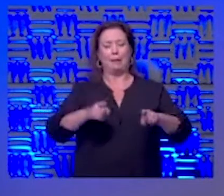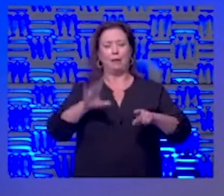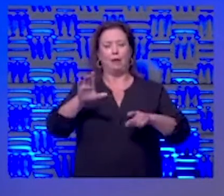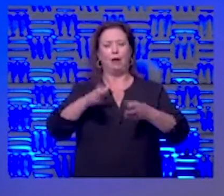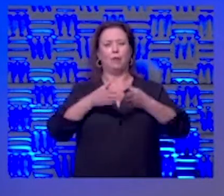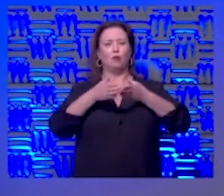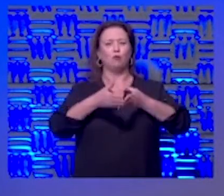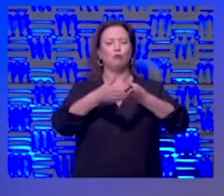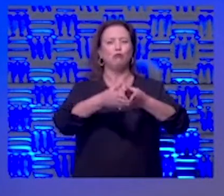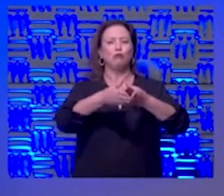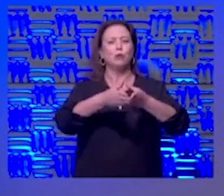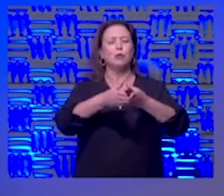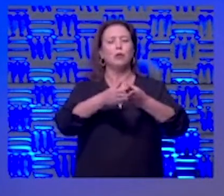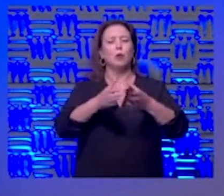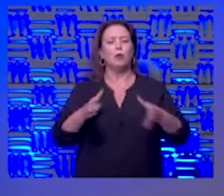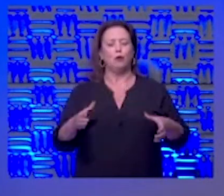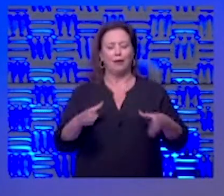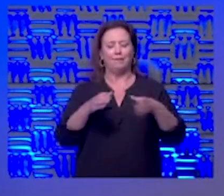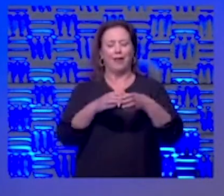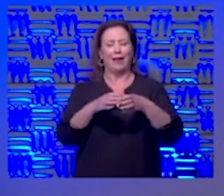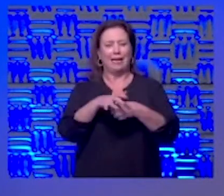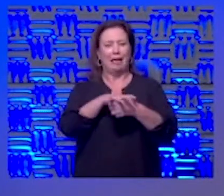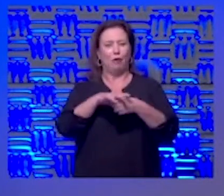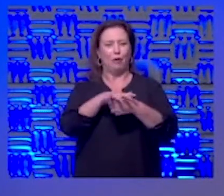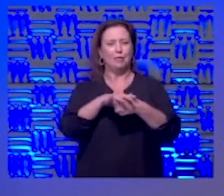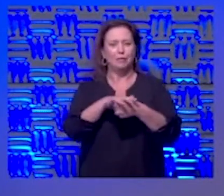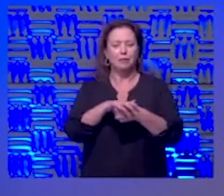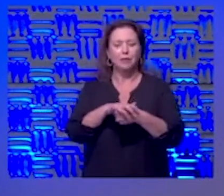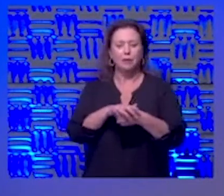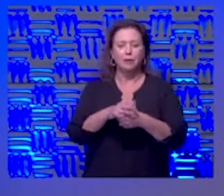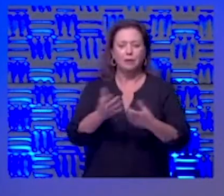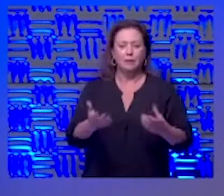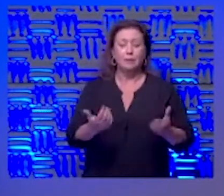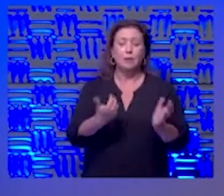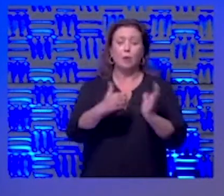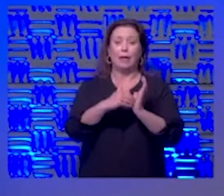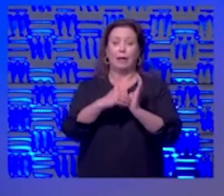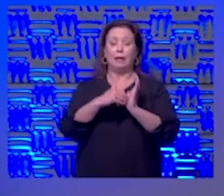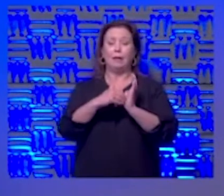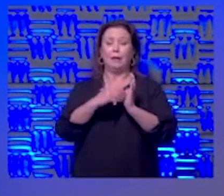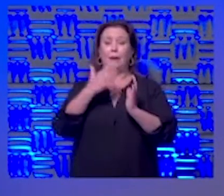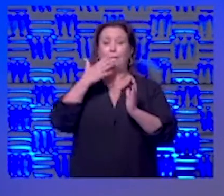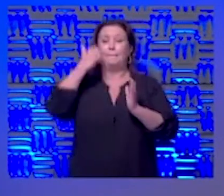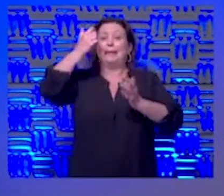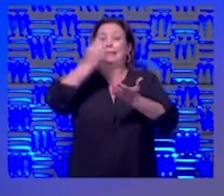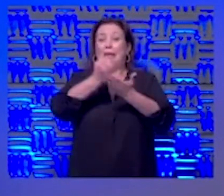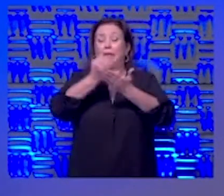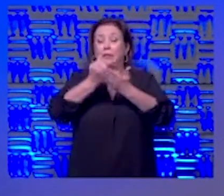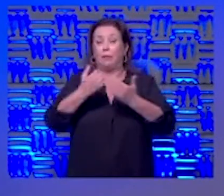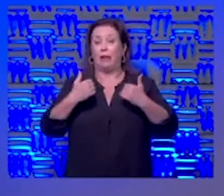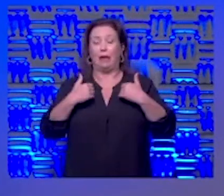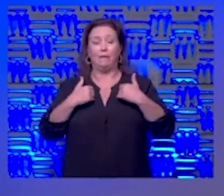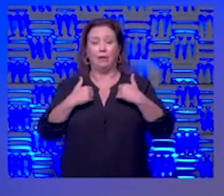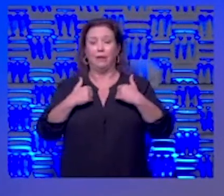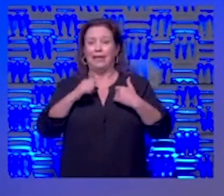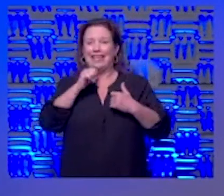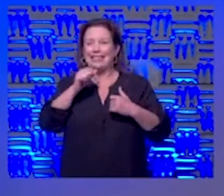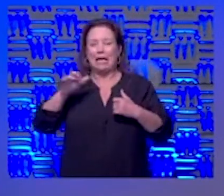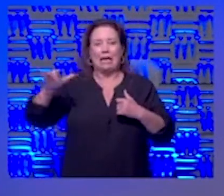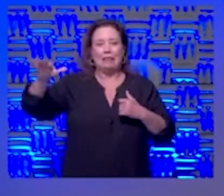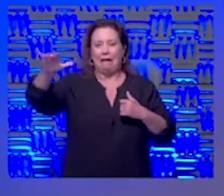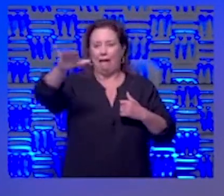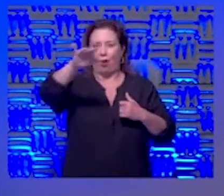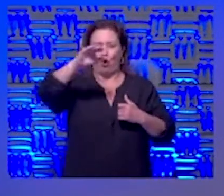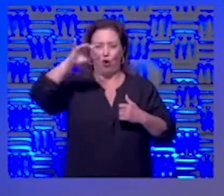cruise ship where you have those confined spots. So, again, the best evidence we have is that it is not airborne.